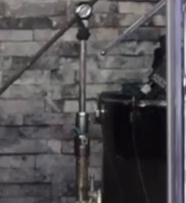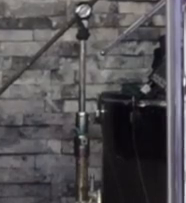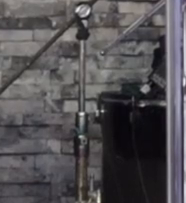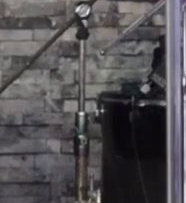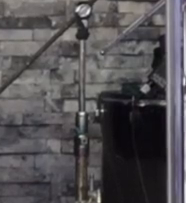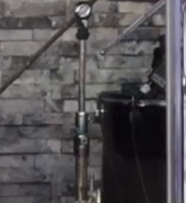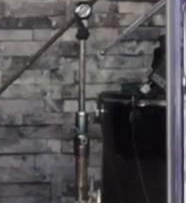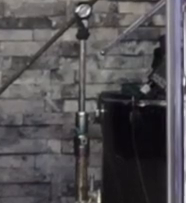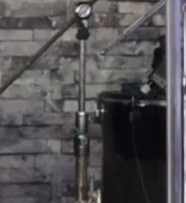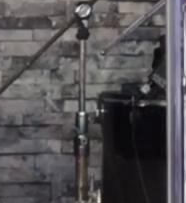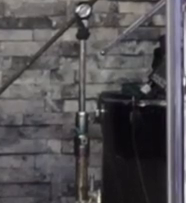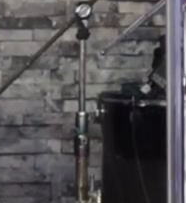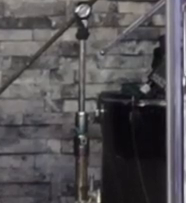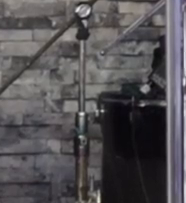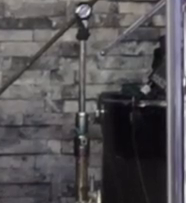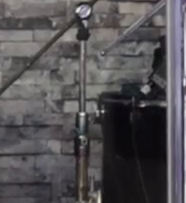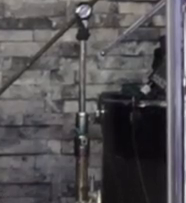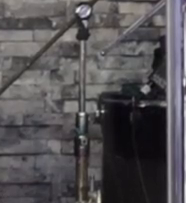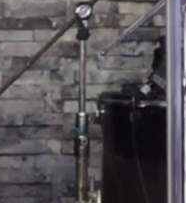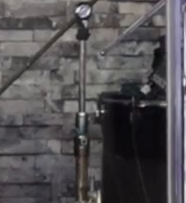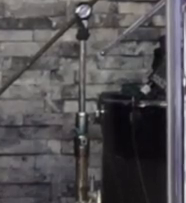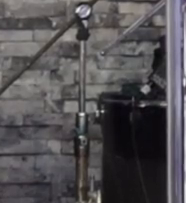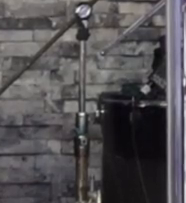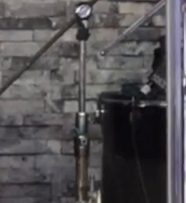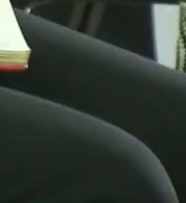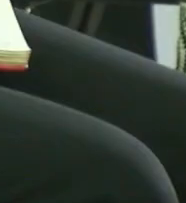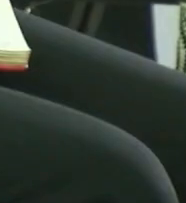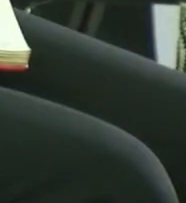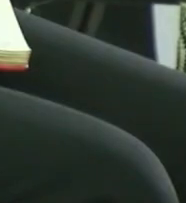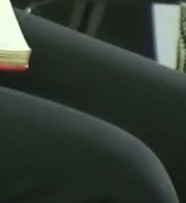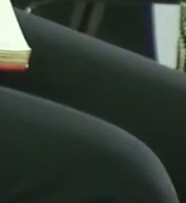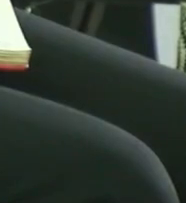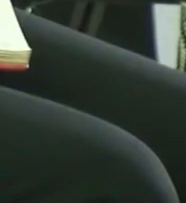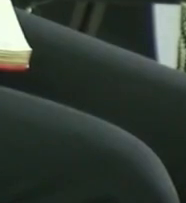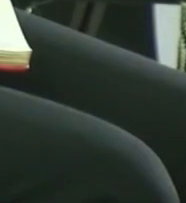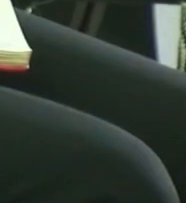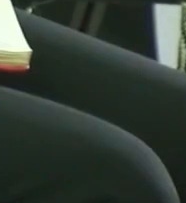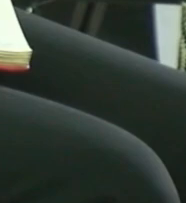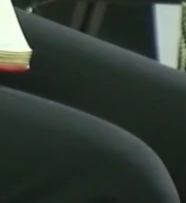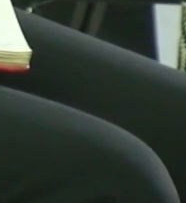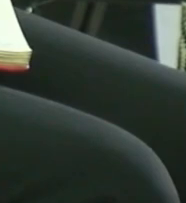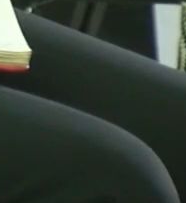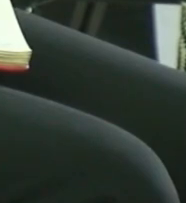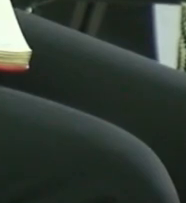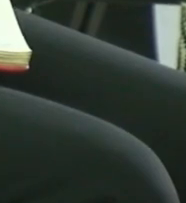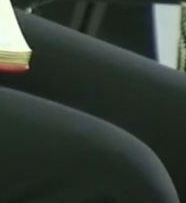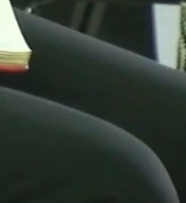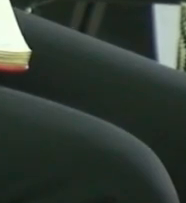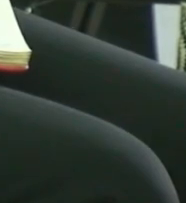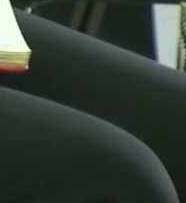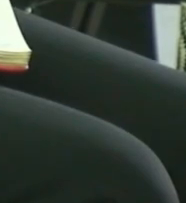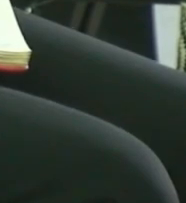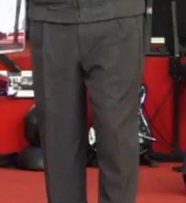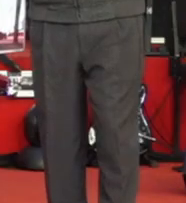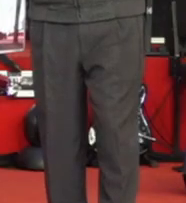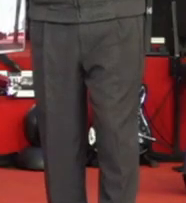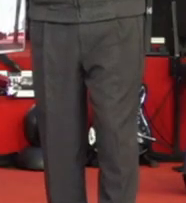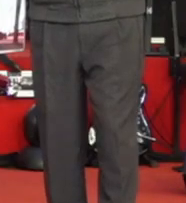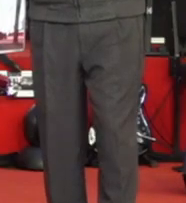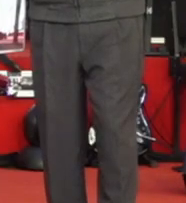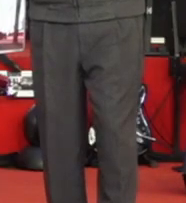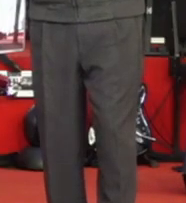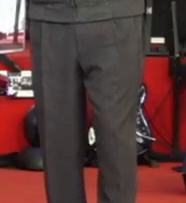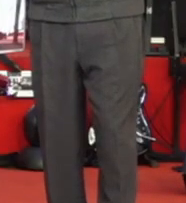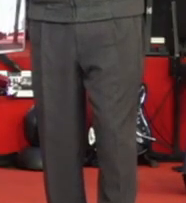ndilo lilisemwa kumhusu. That he founded Deliverance Church Kenya. Kwamba alianzilisha kanisa la ukombozi Kenya. And Uganda.